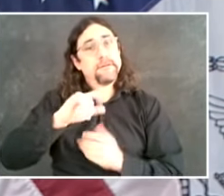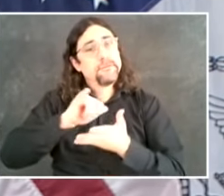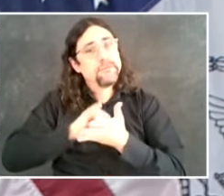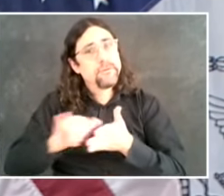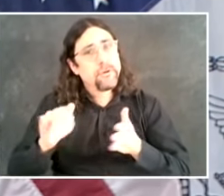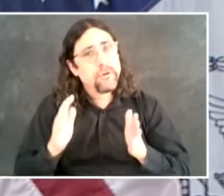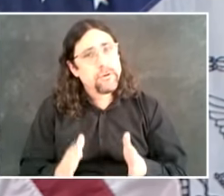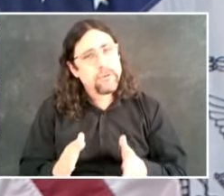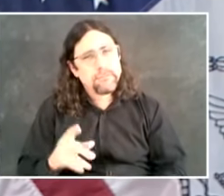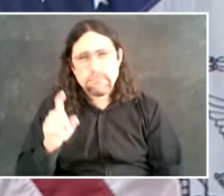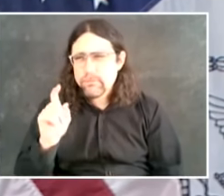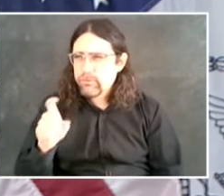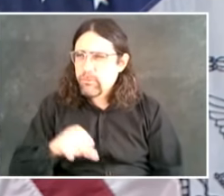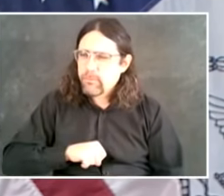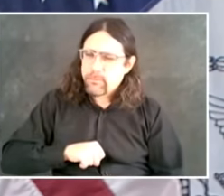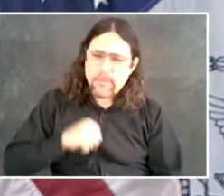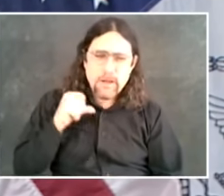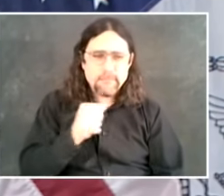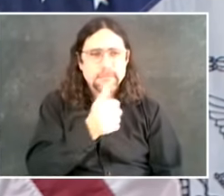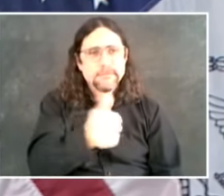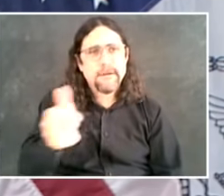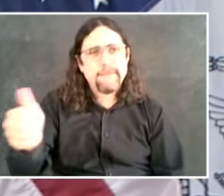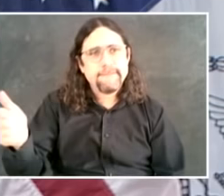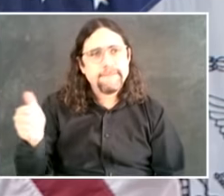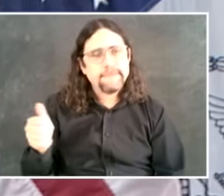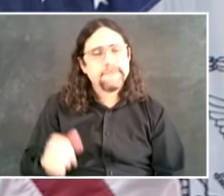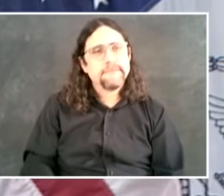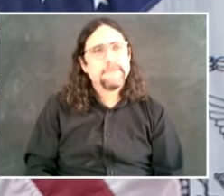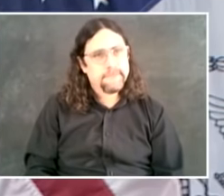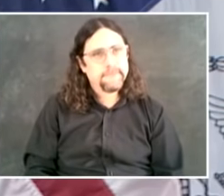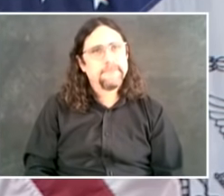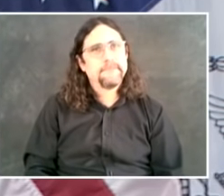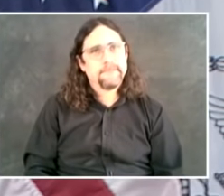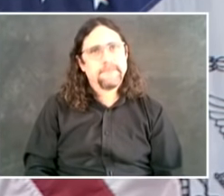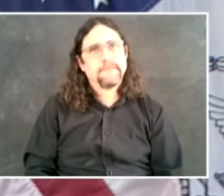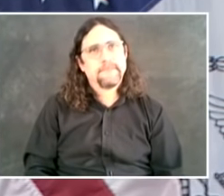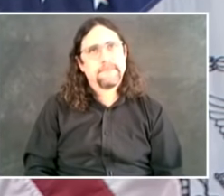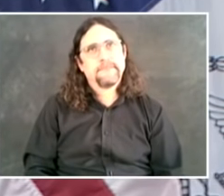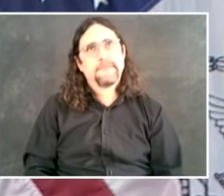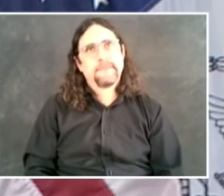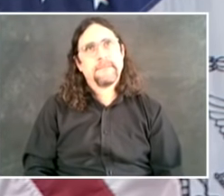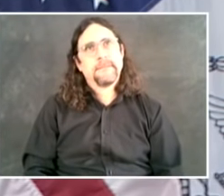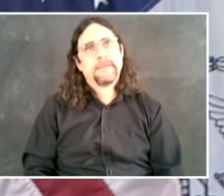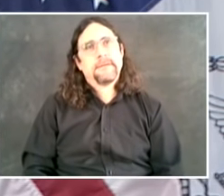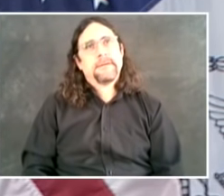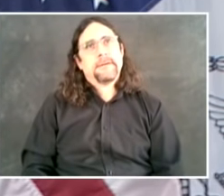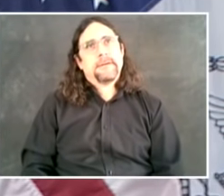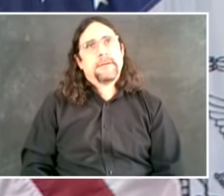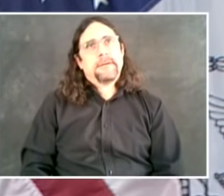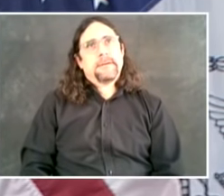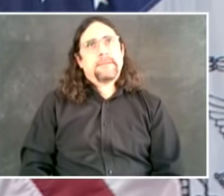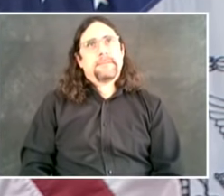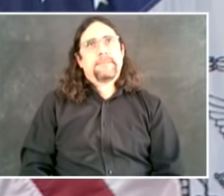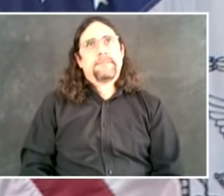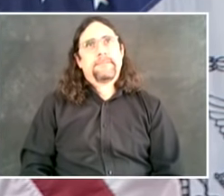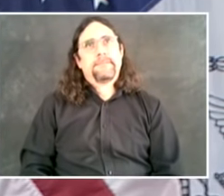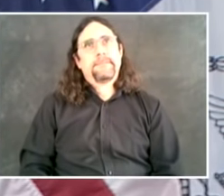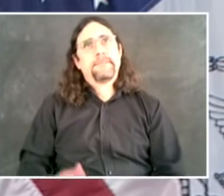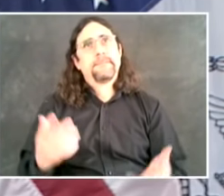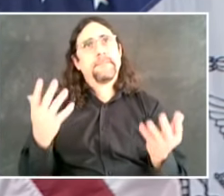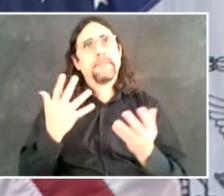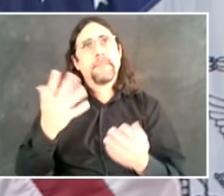important to always remember the direct connection between what you do and what happens to the whole city and what happens to our